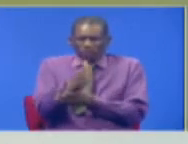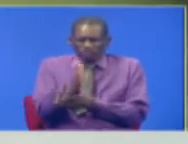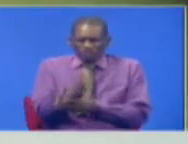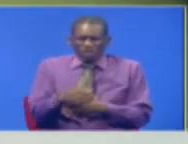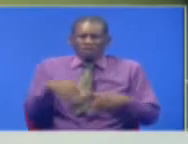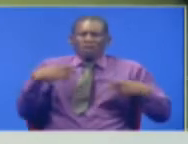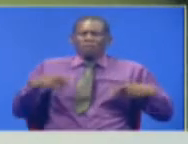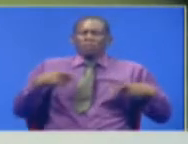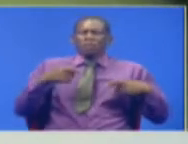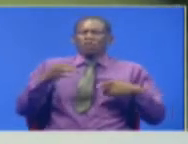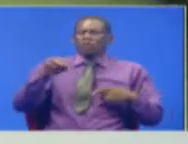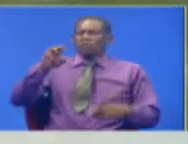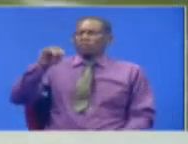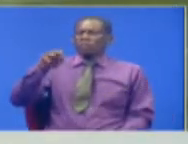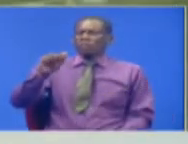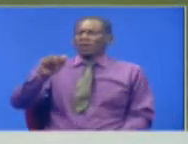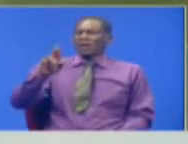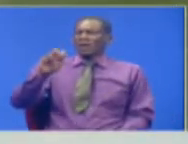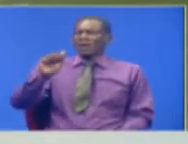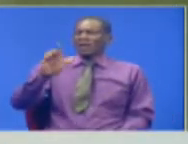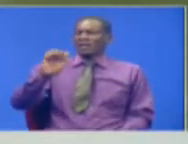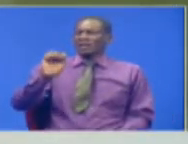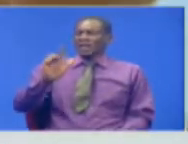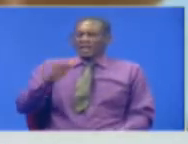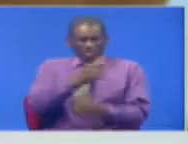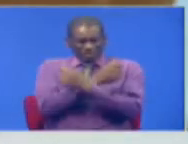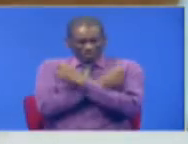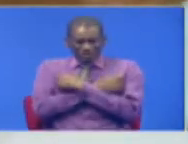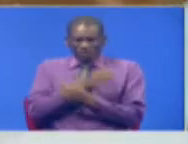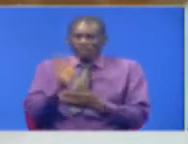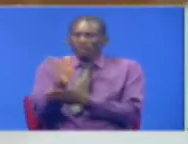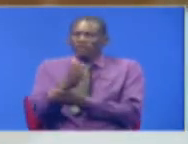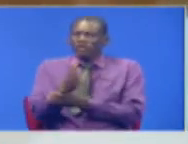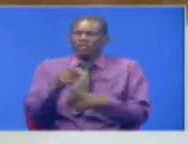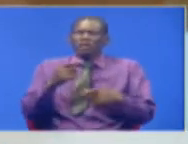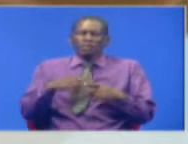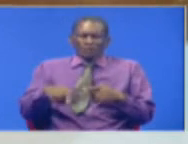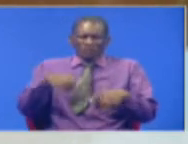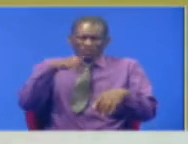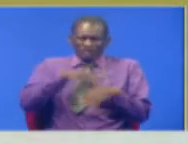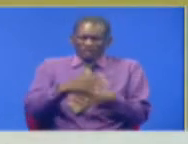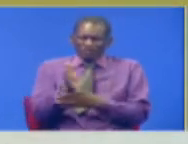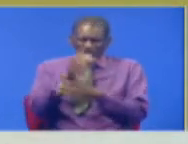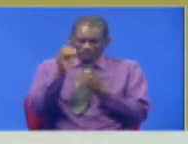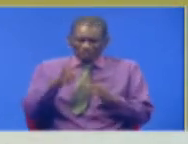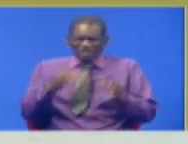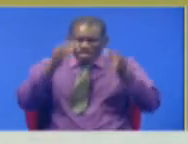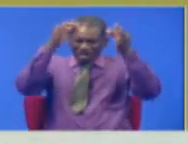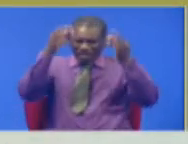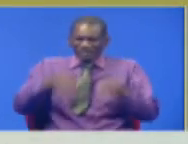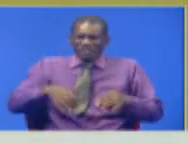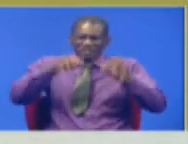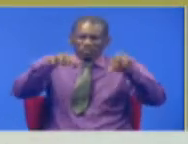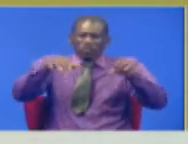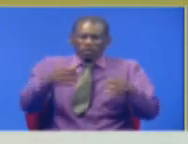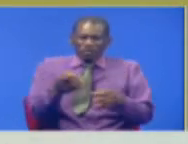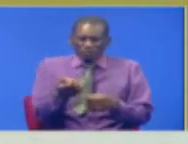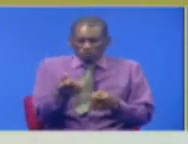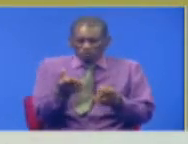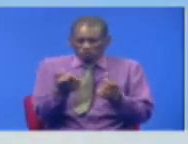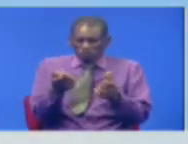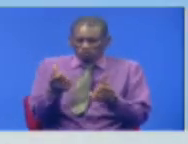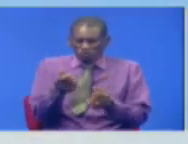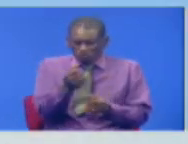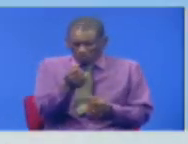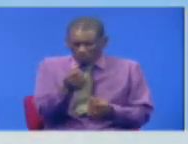Maralal wanapenda samaki lakini hawapati samaki. So nika decide kwa hii mahali kidogo niko naye nijaribu kuweka